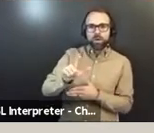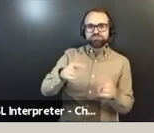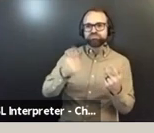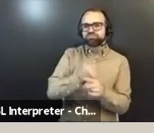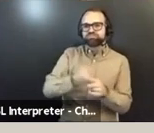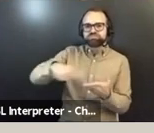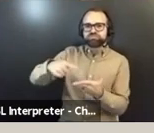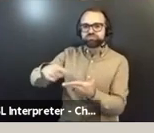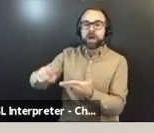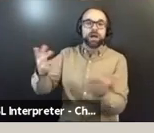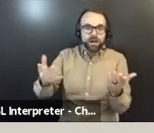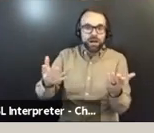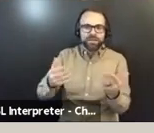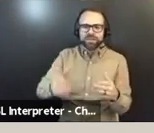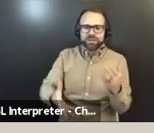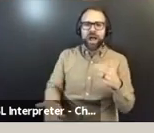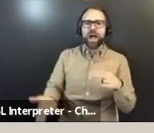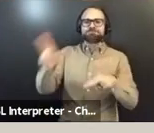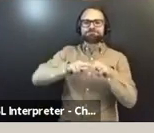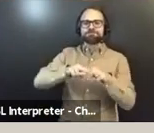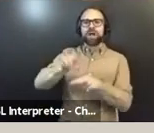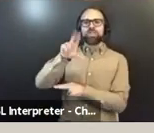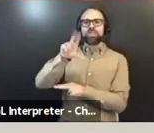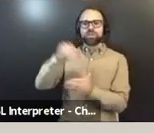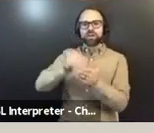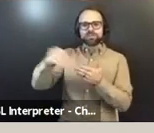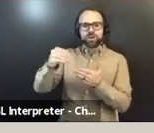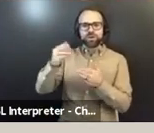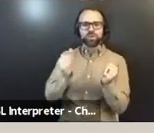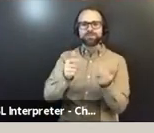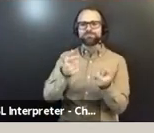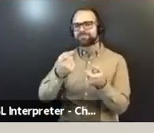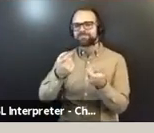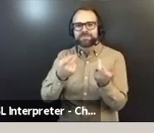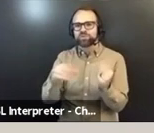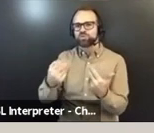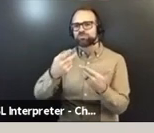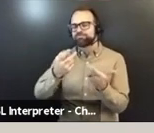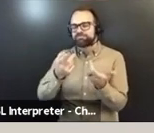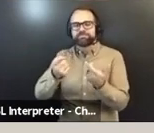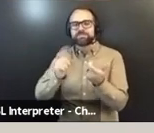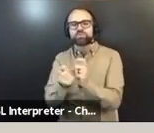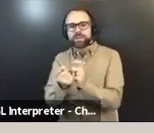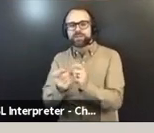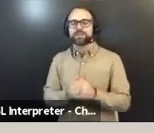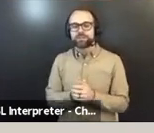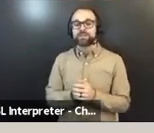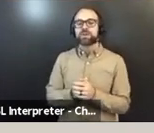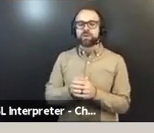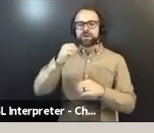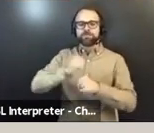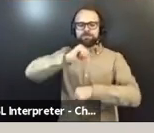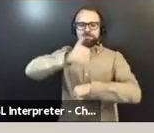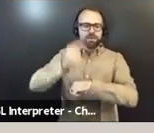know, $30,000 by just doing the quick switch. So it's cash for your owners and founders to get back. So it's definitely worth looking into